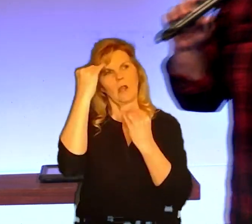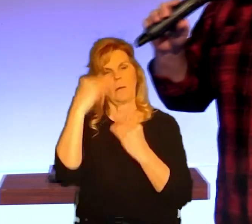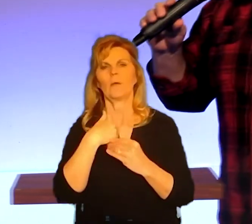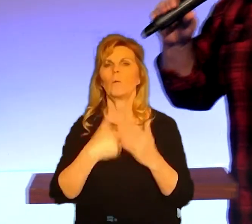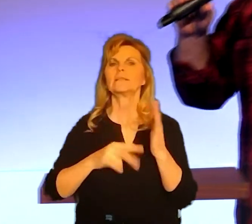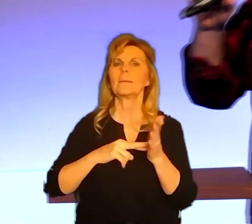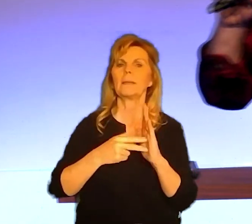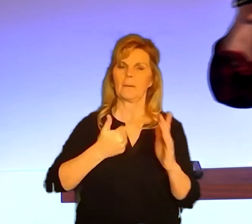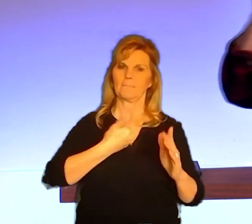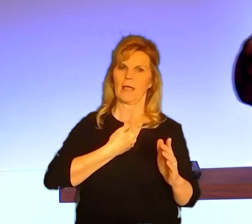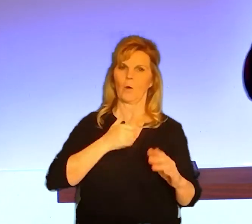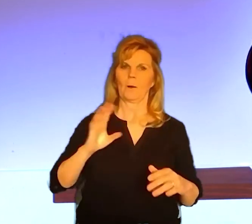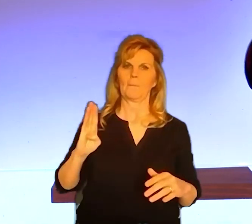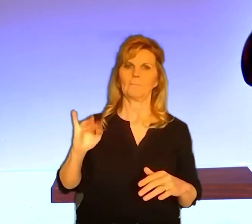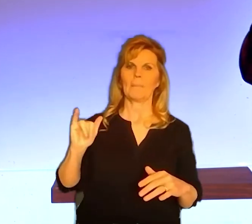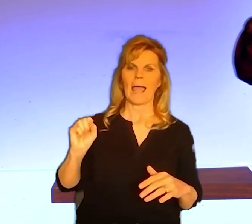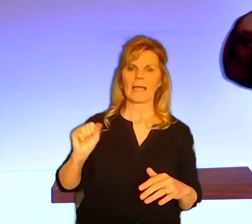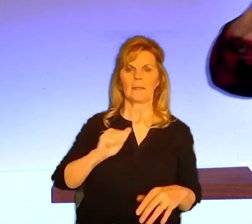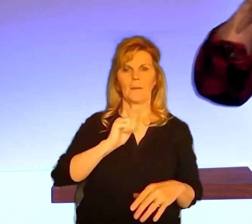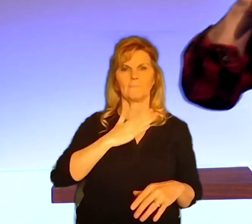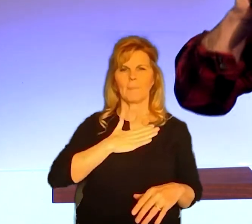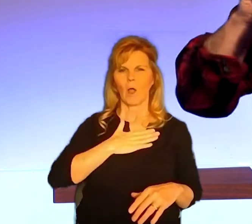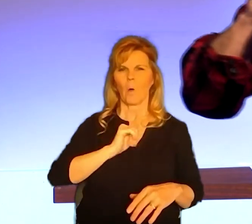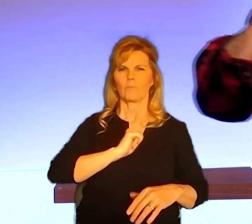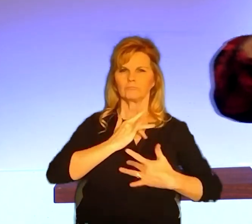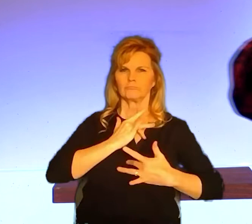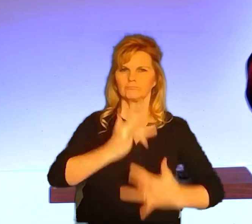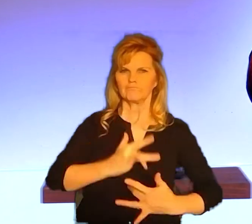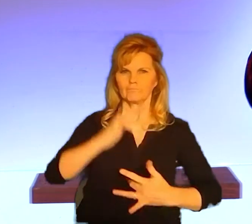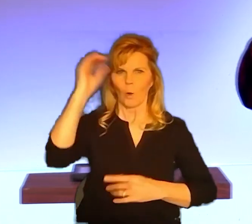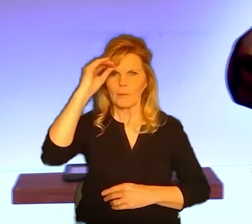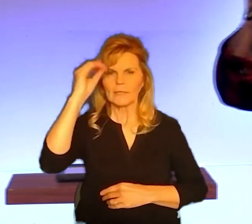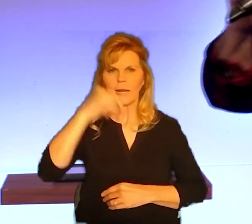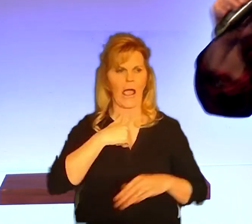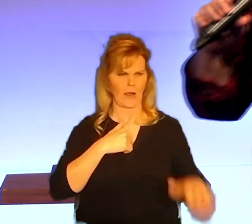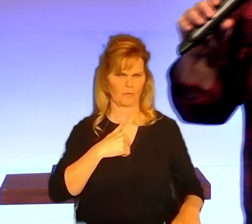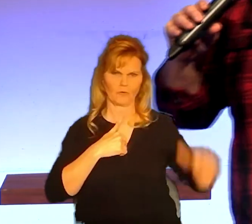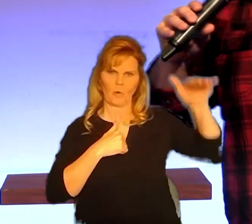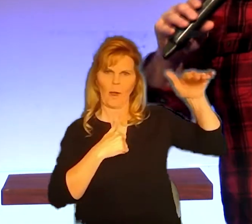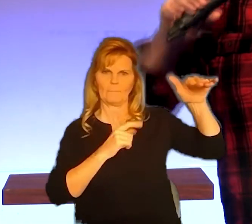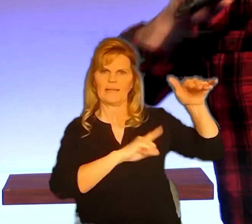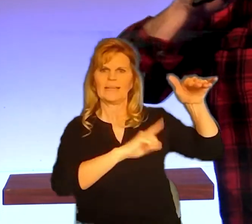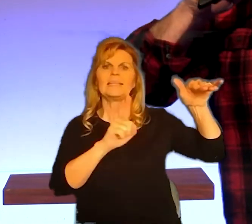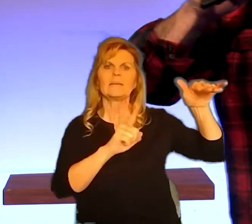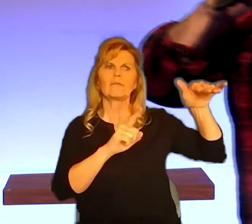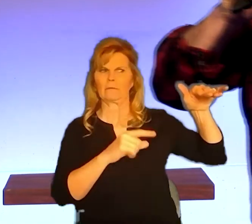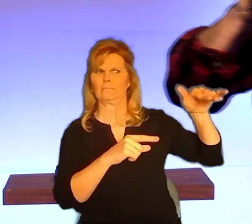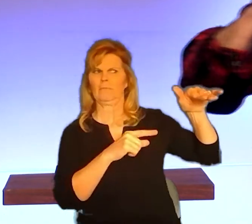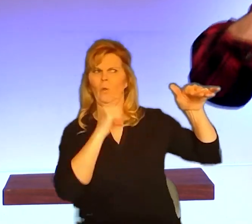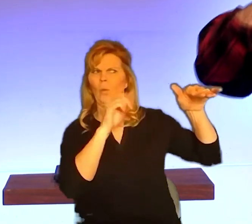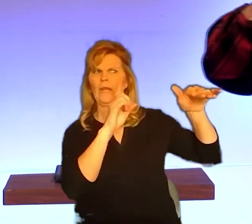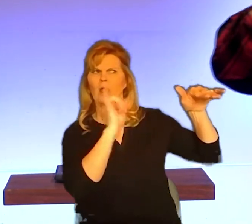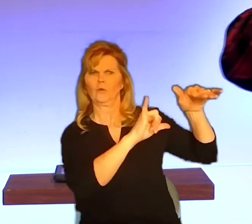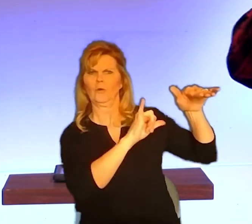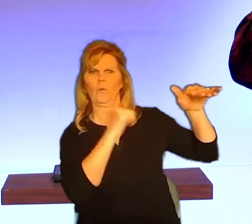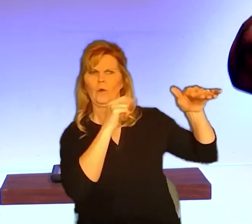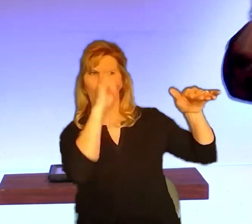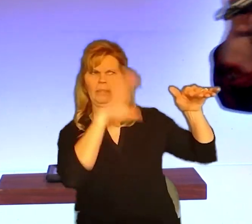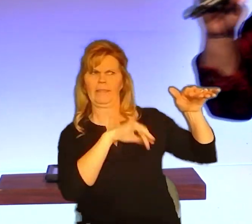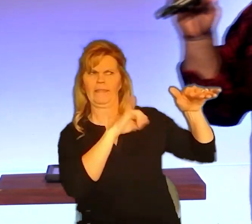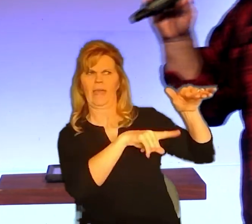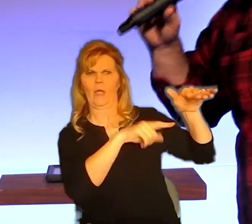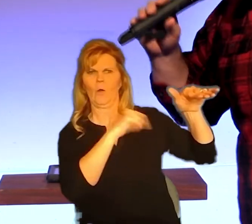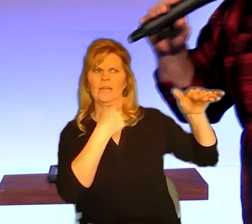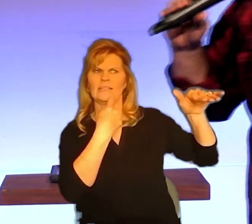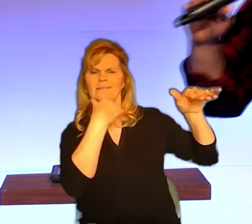mean? I have bias, or I grew up in something different. I grew up in an environment where we didn't do that, or we didn't believe that, or we